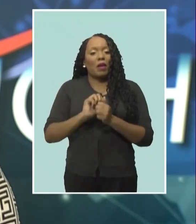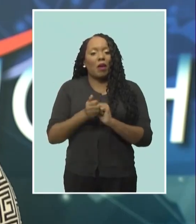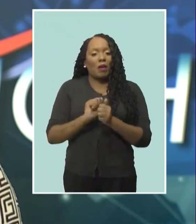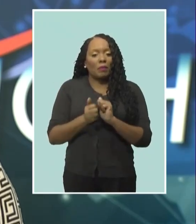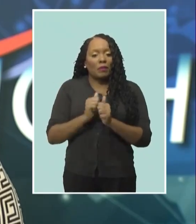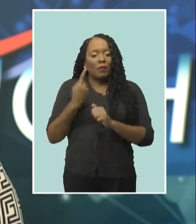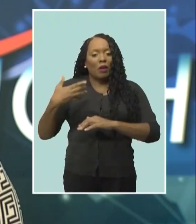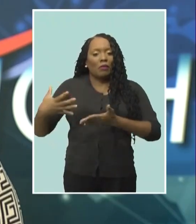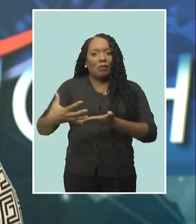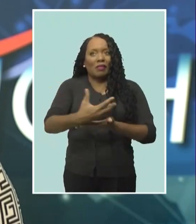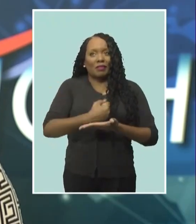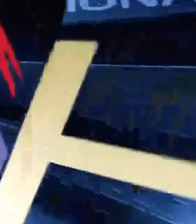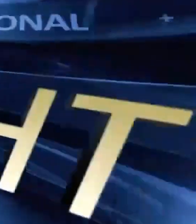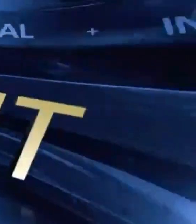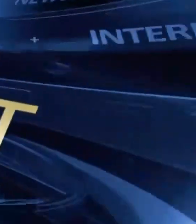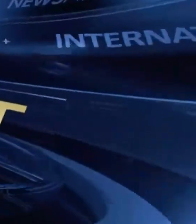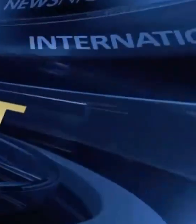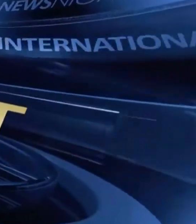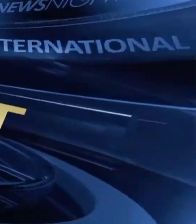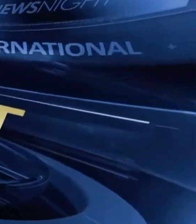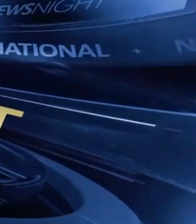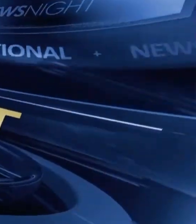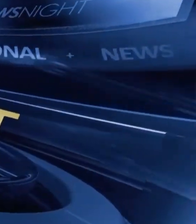tourism earnings.